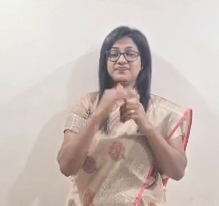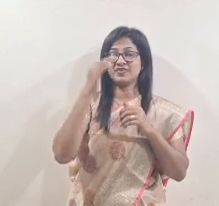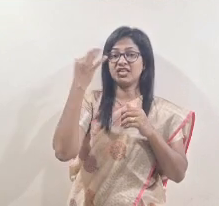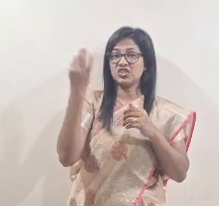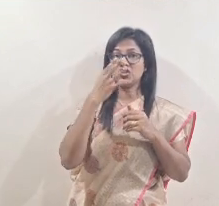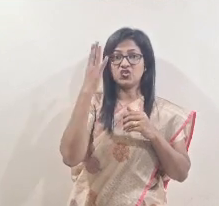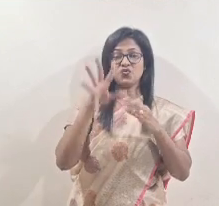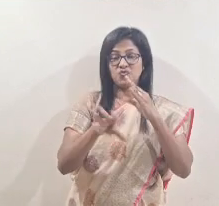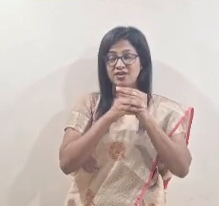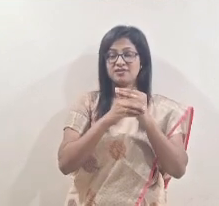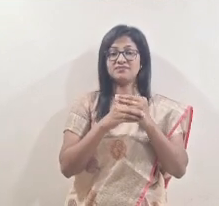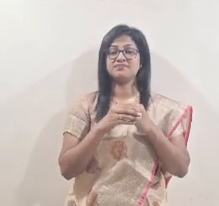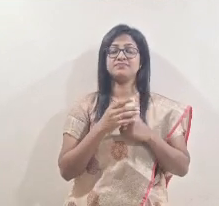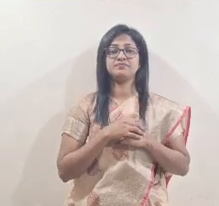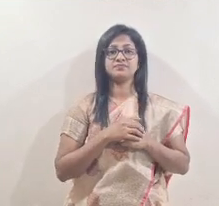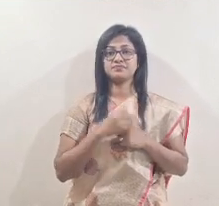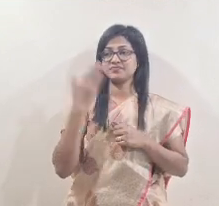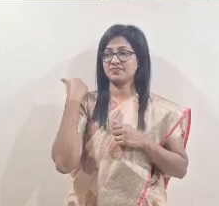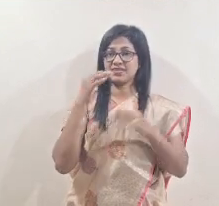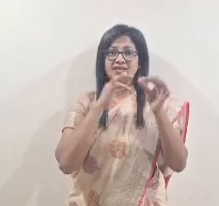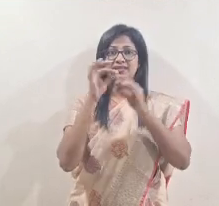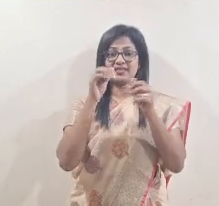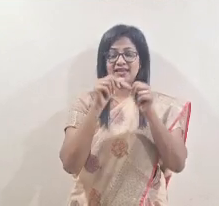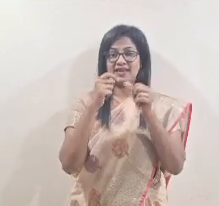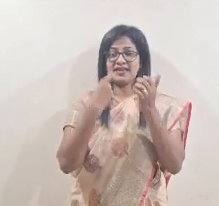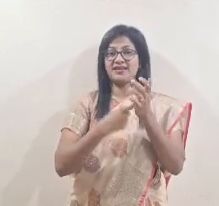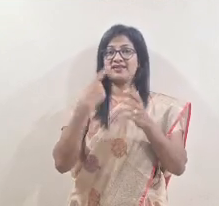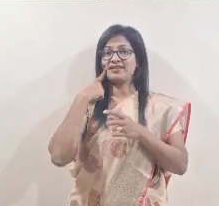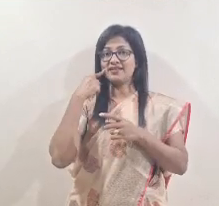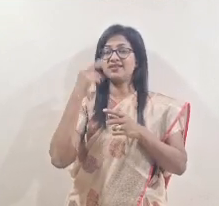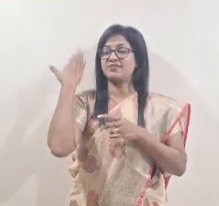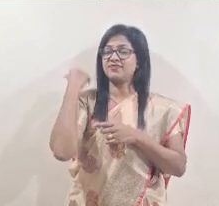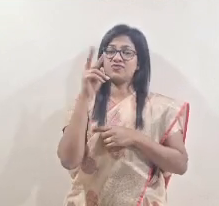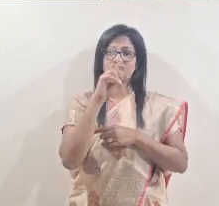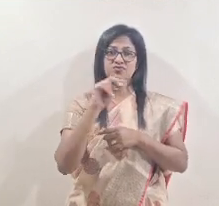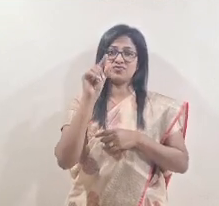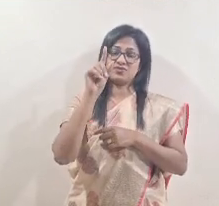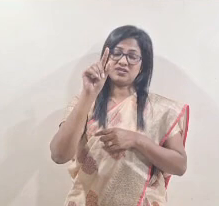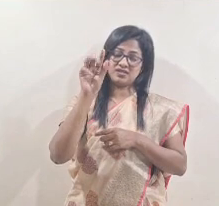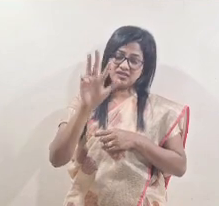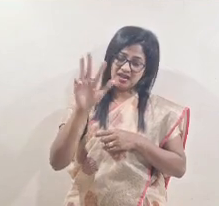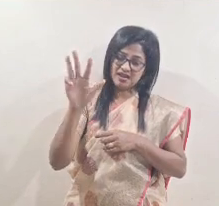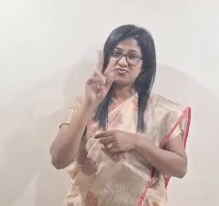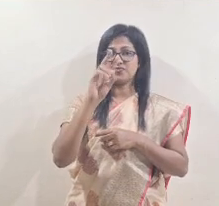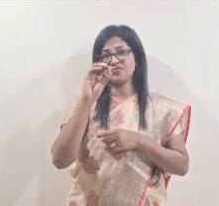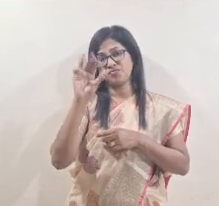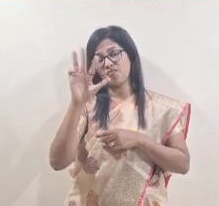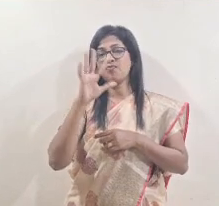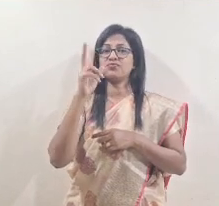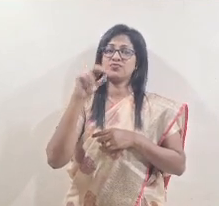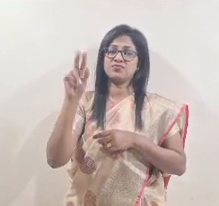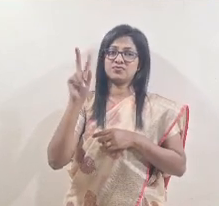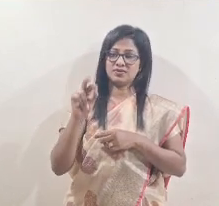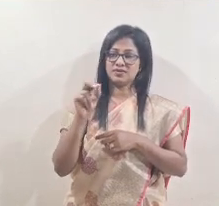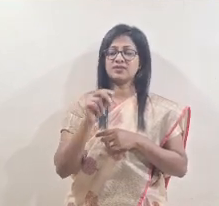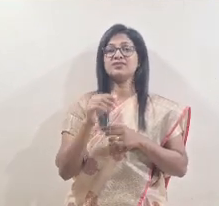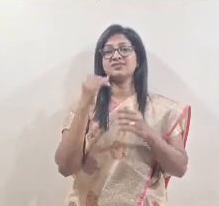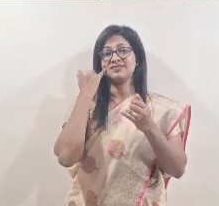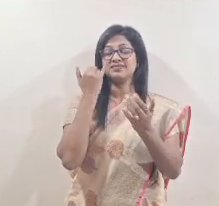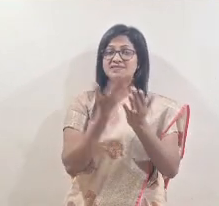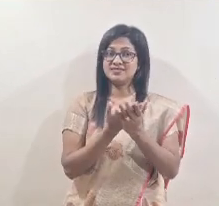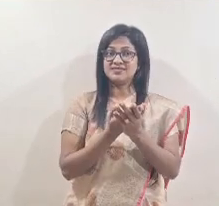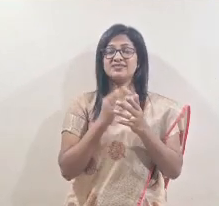latest emission factor which was prescribed by ARI was in 2009 or 10. So that suggests that basically we need